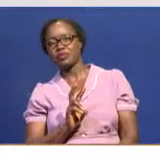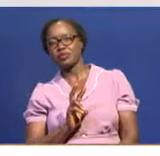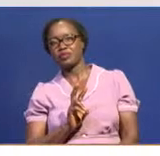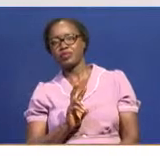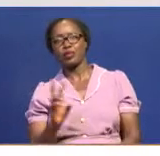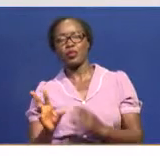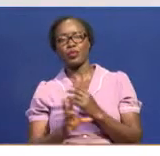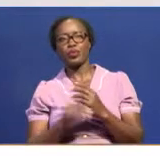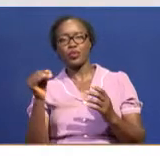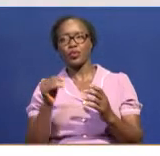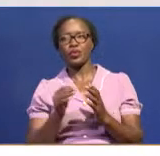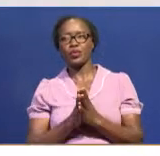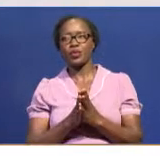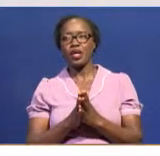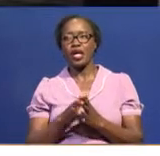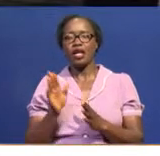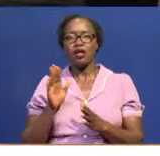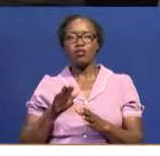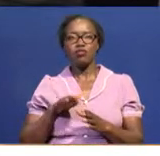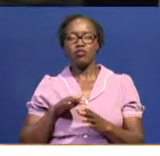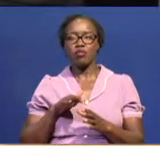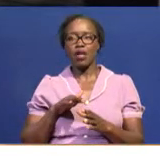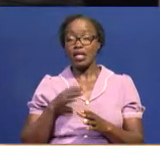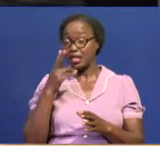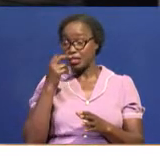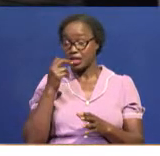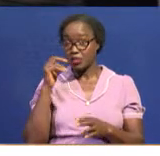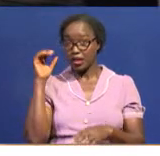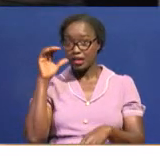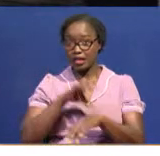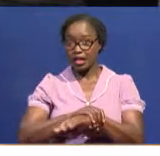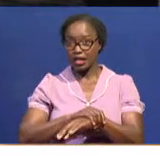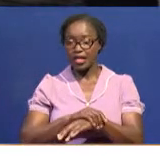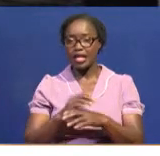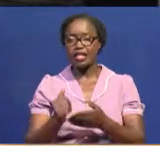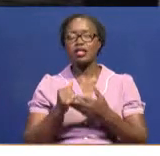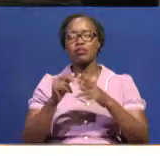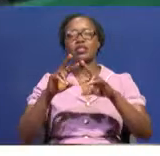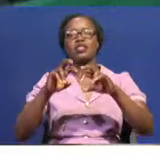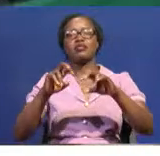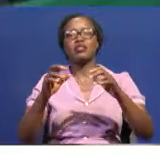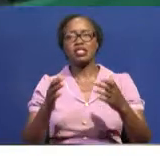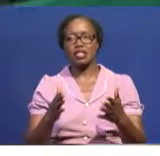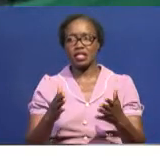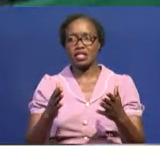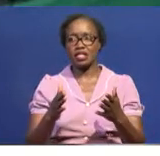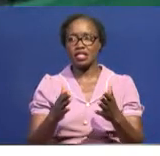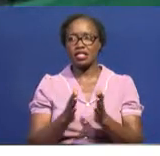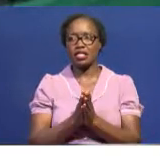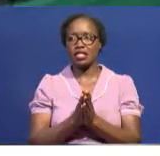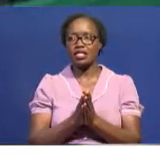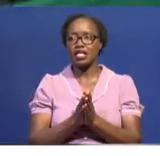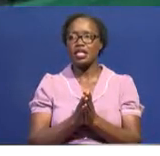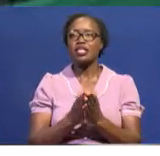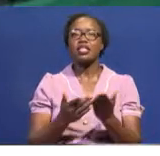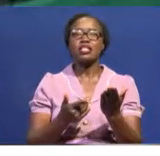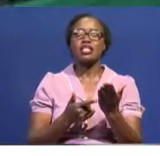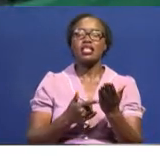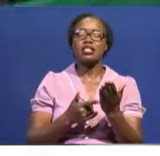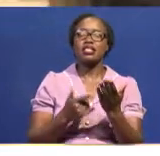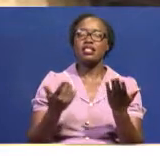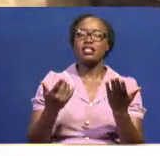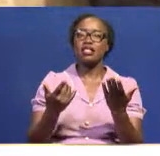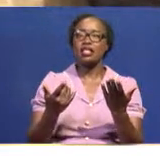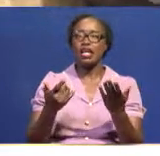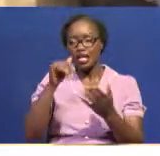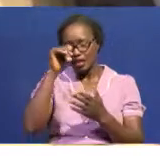the crackdown, a female suspect found at the shop was arrested and is helping investigators probe a complex web of tech-savvy individuals who